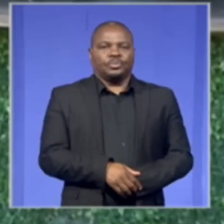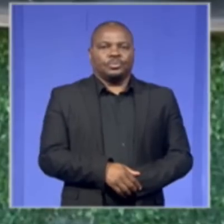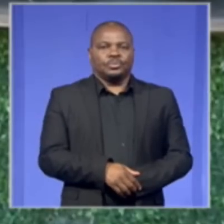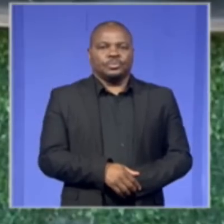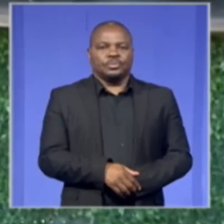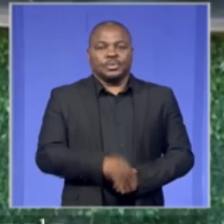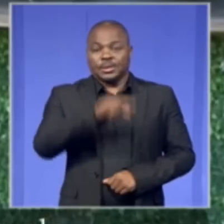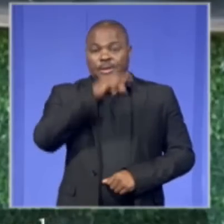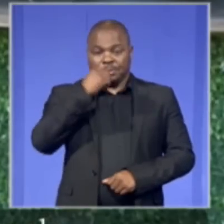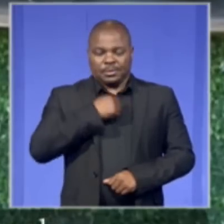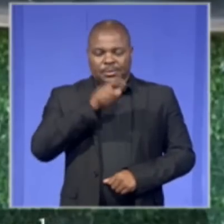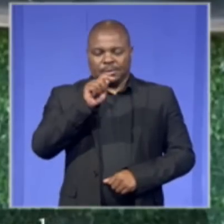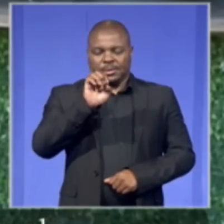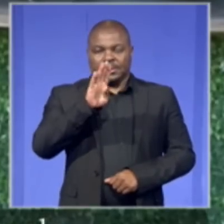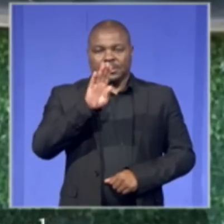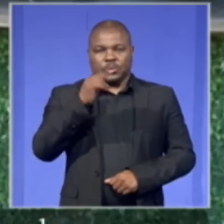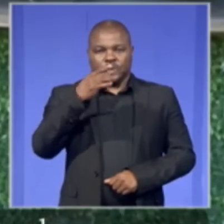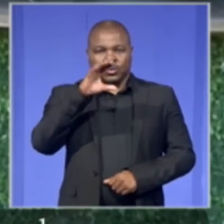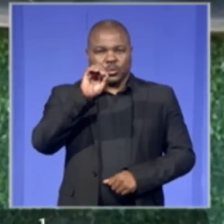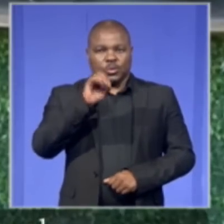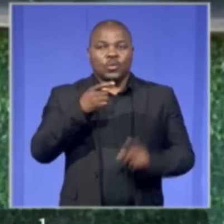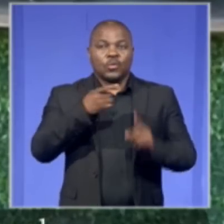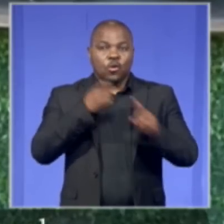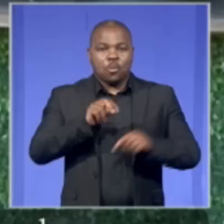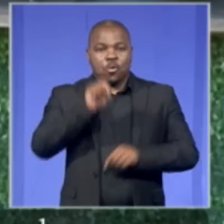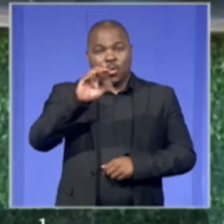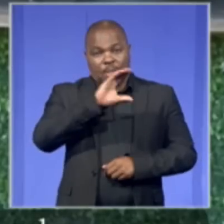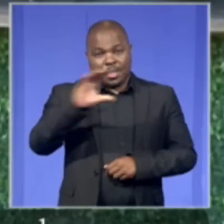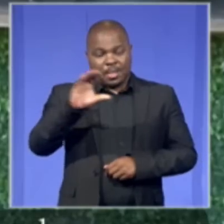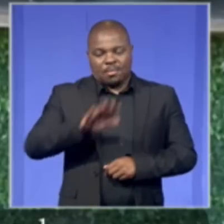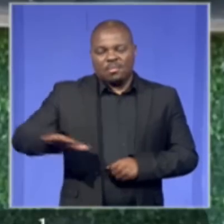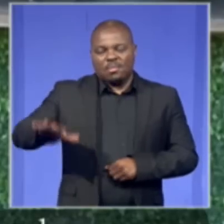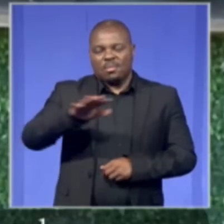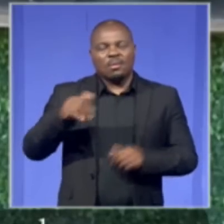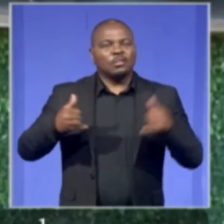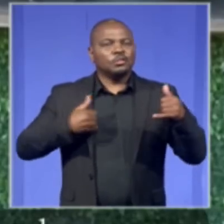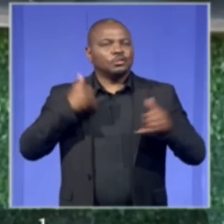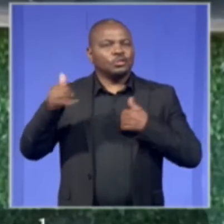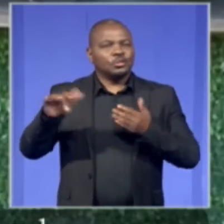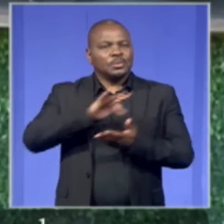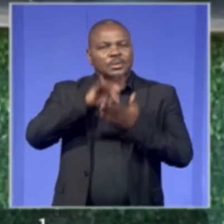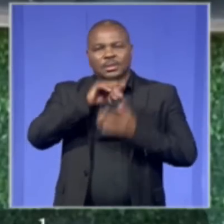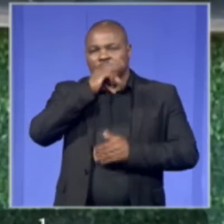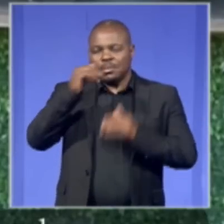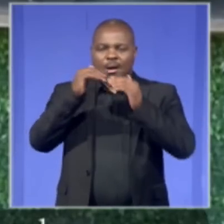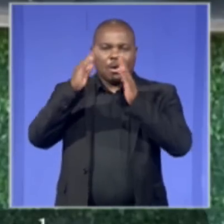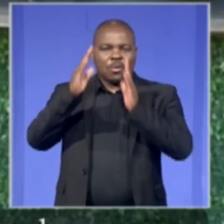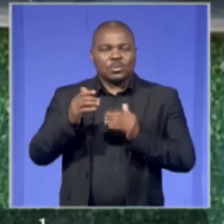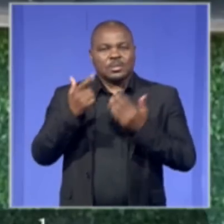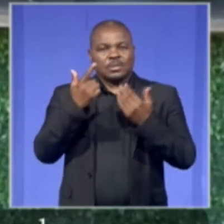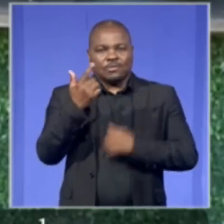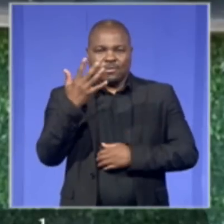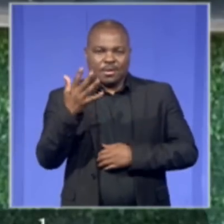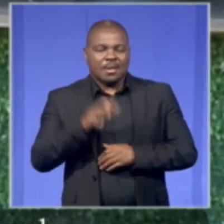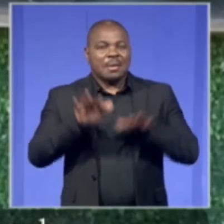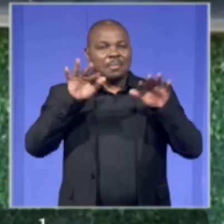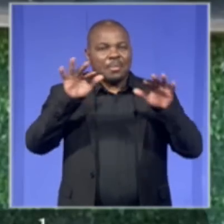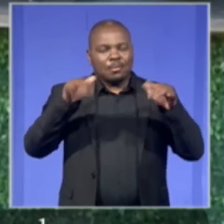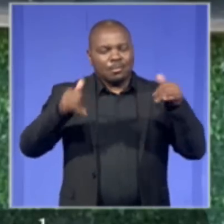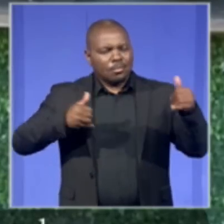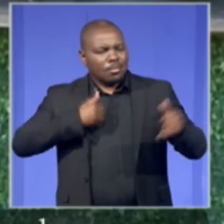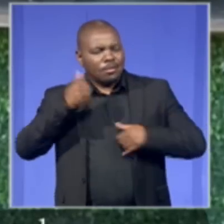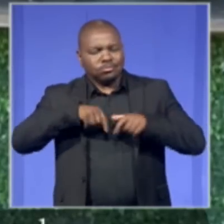Ditaba Msimanga mo Kimberley mo provinseng ya Northern Cape mo lefelong la boitapoloso le le bidiwang House 75 bomma menatenate